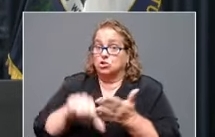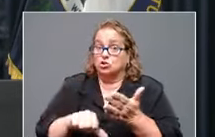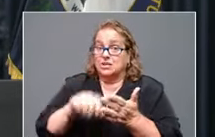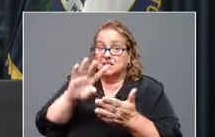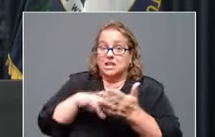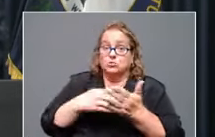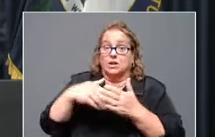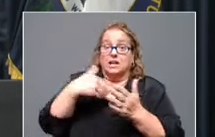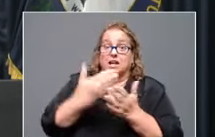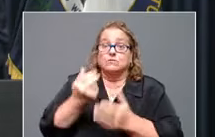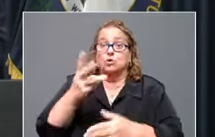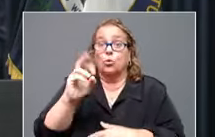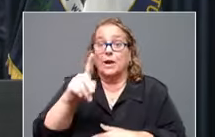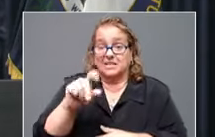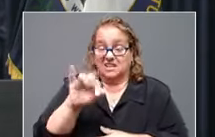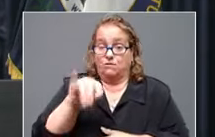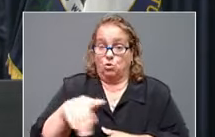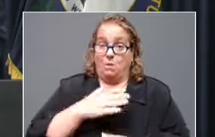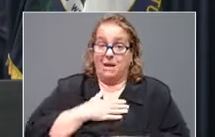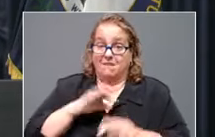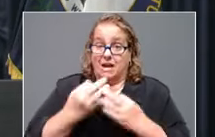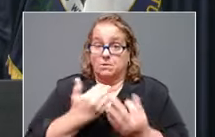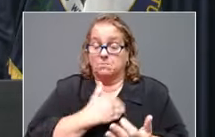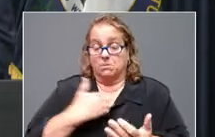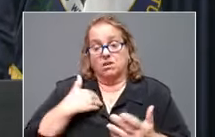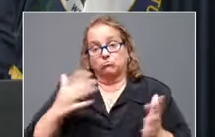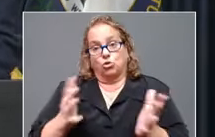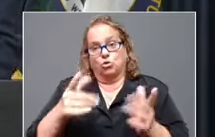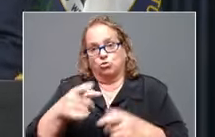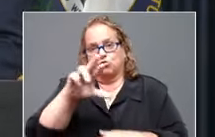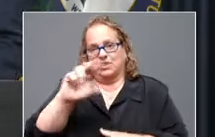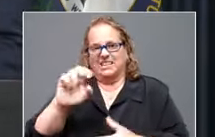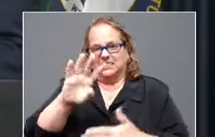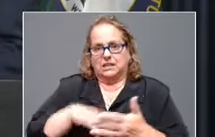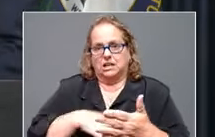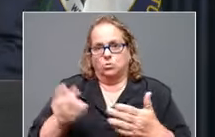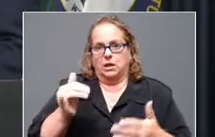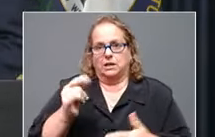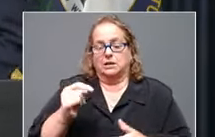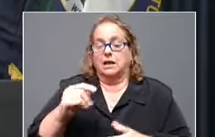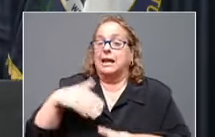to be. You use that as you make your decisions. Next slide, please.